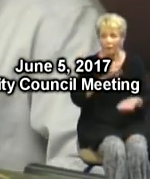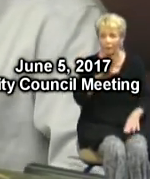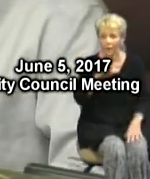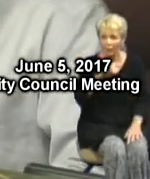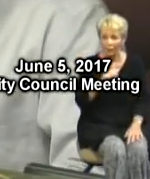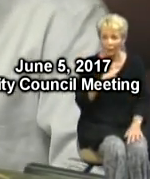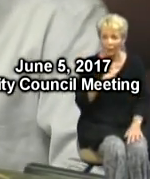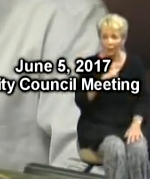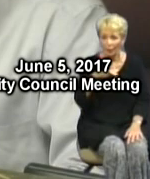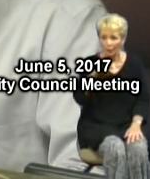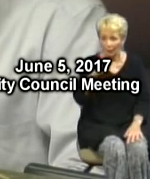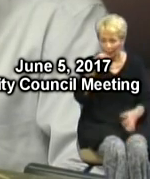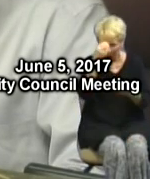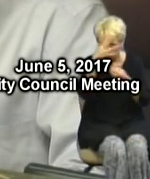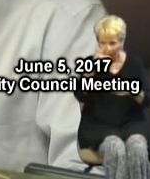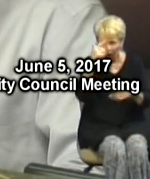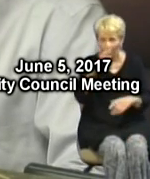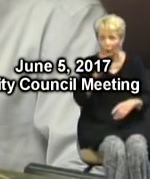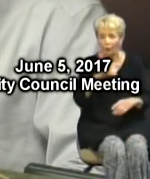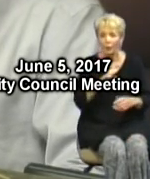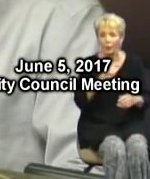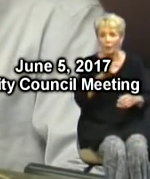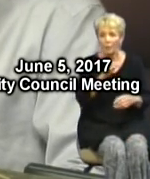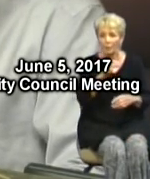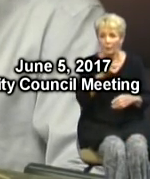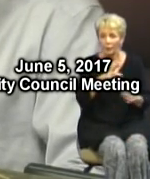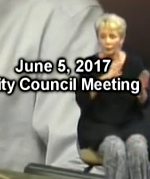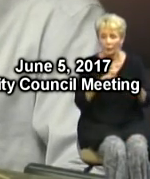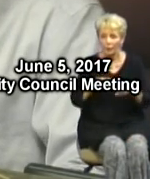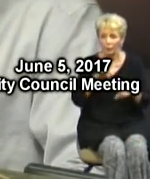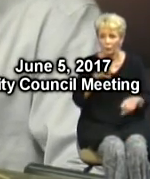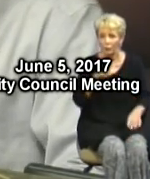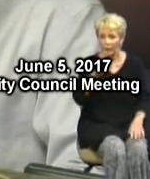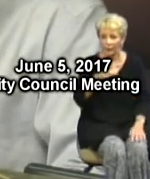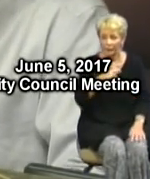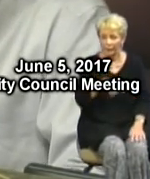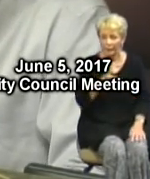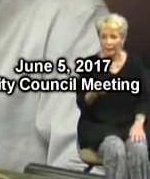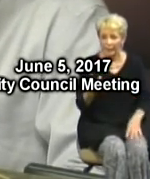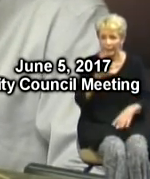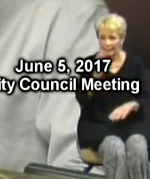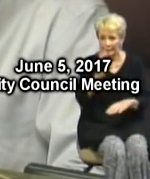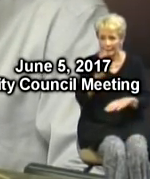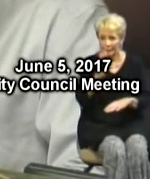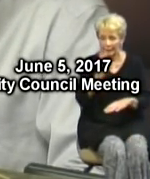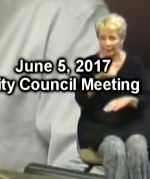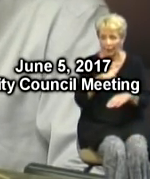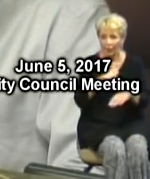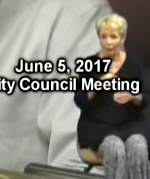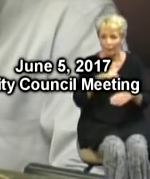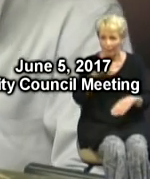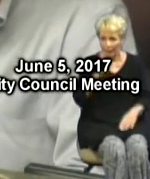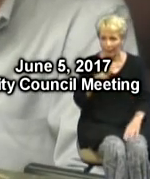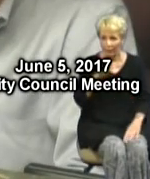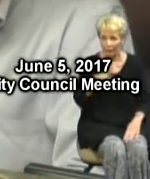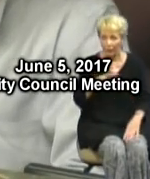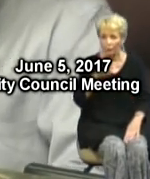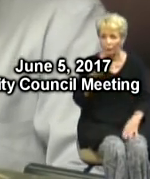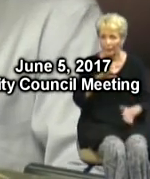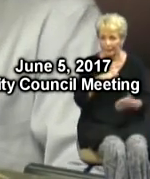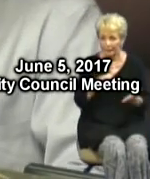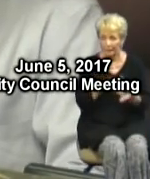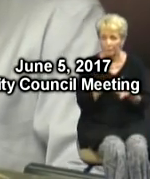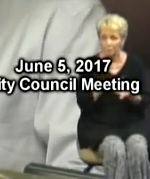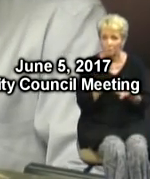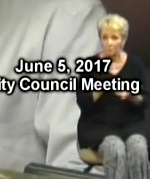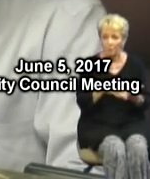public input meeting for the Recreation Master Plan is on June the 8th, the very next day at 6 p.m. at the Mountain View Recreation Center.